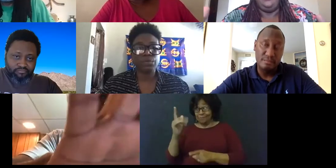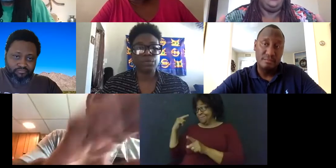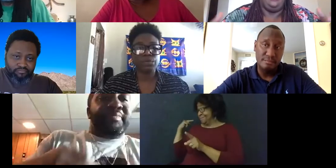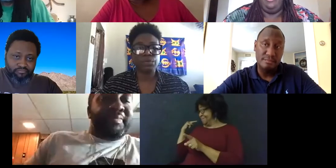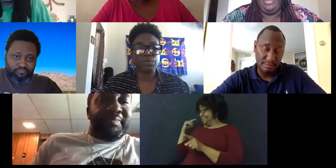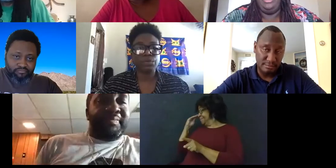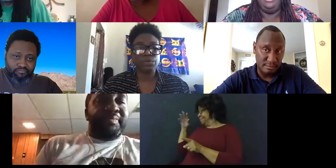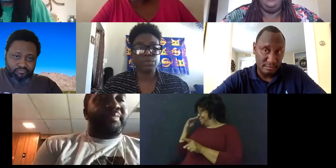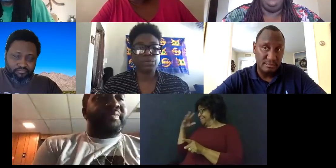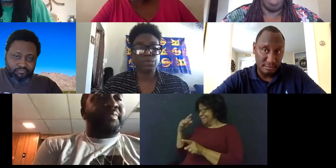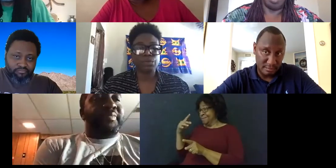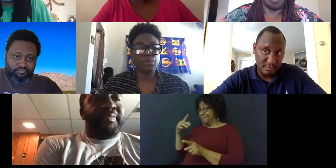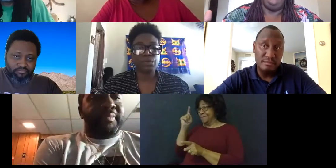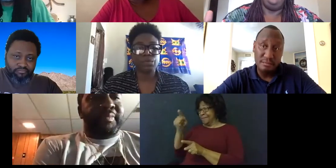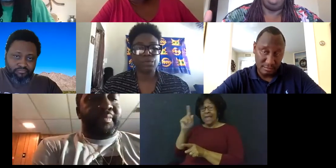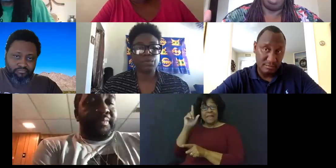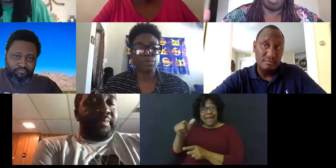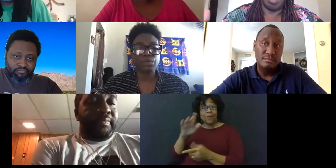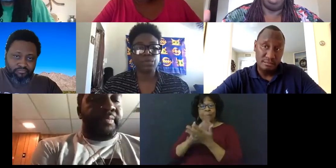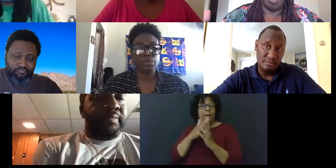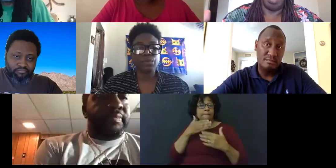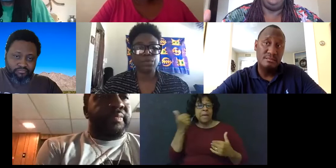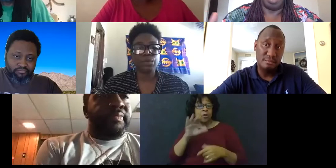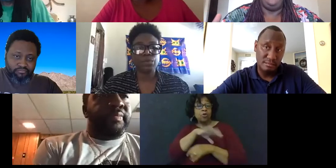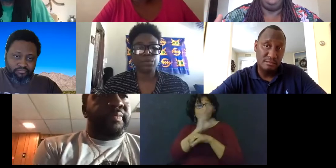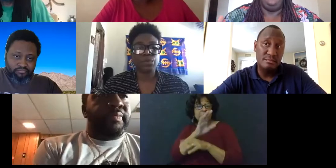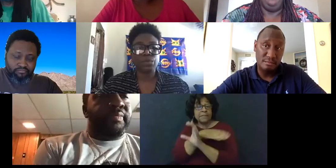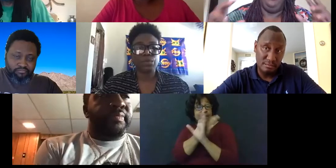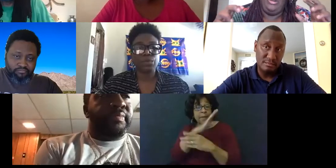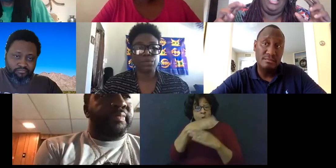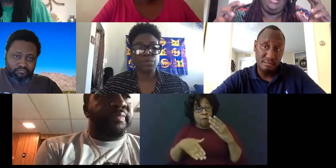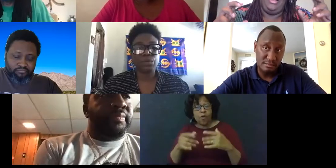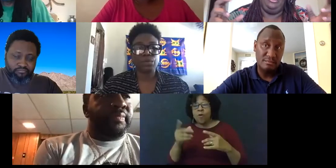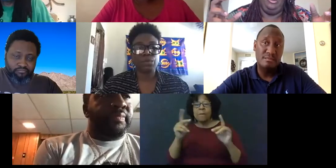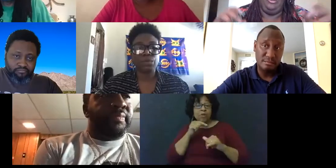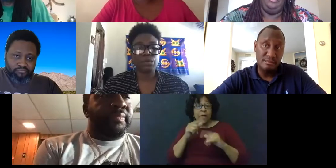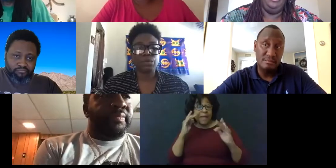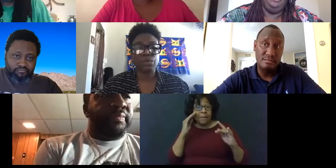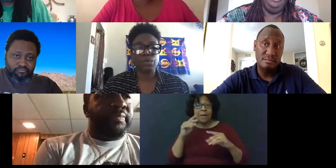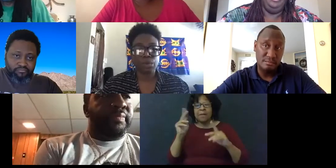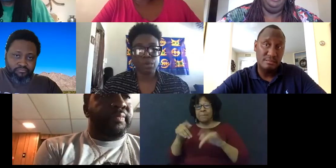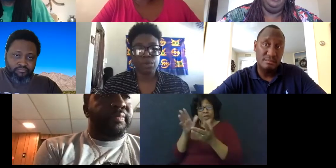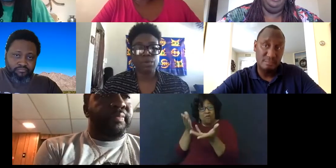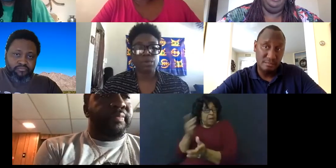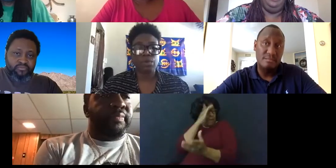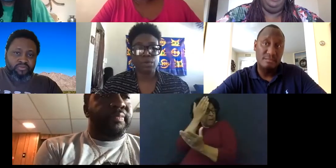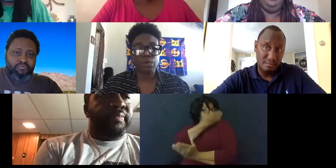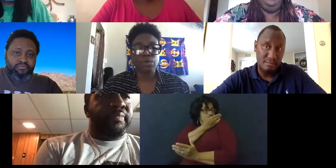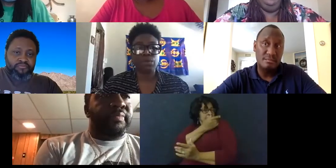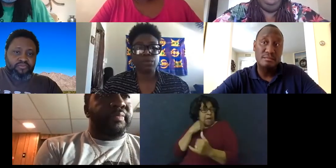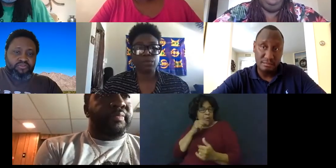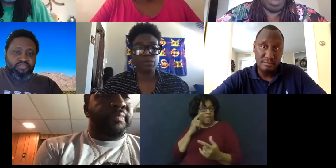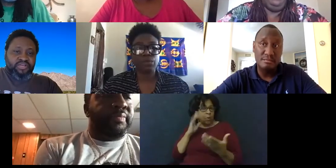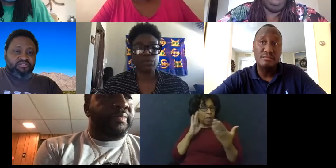are out of sight, out of mind, and once this crisis, you know, gives way to people wanting to get back to normal. So what do you think